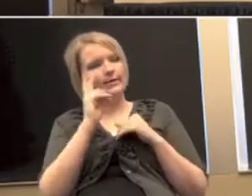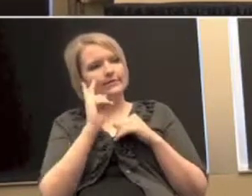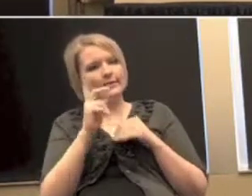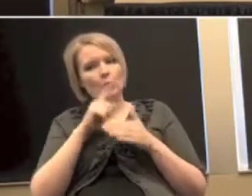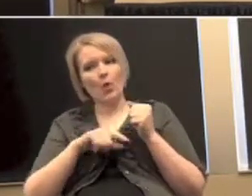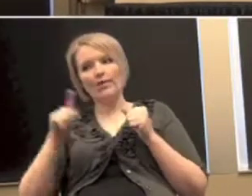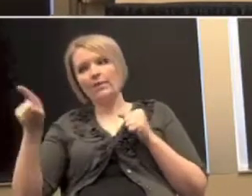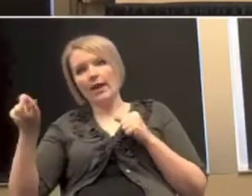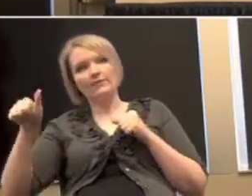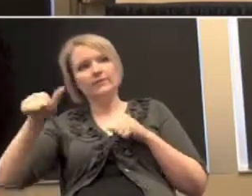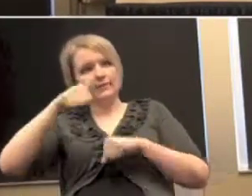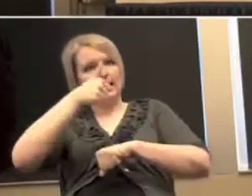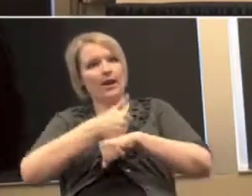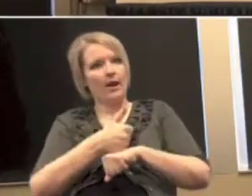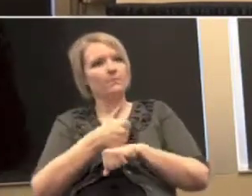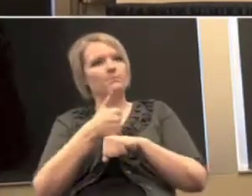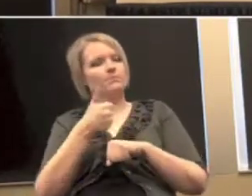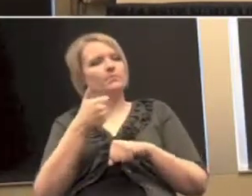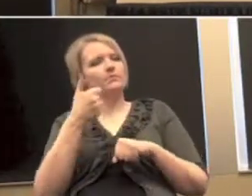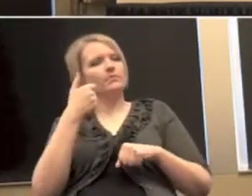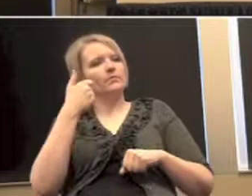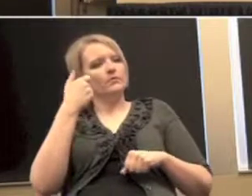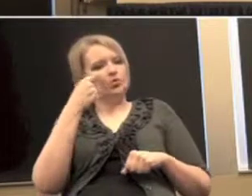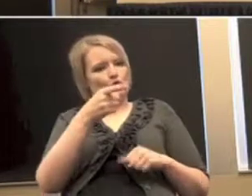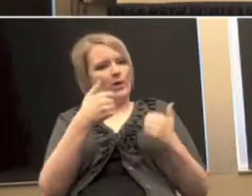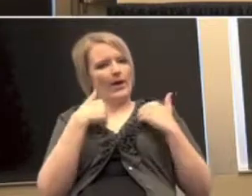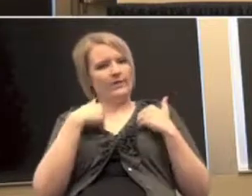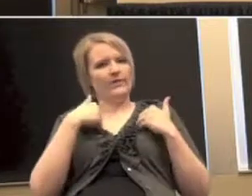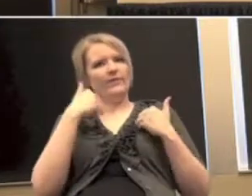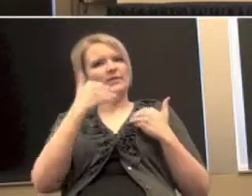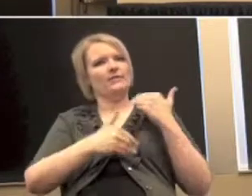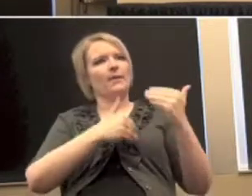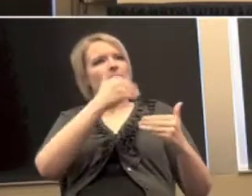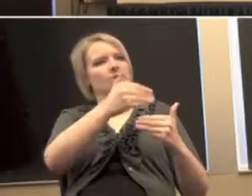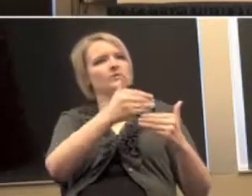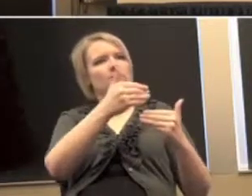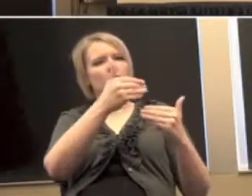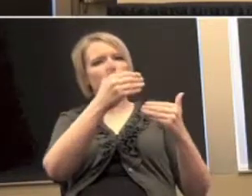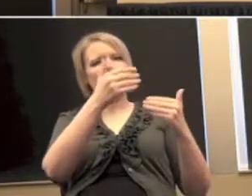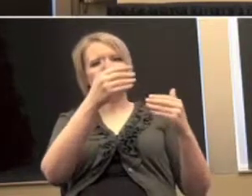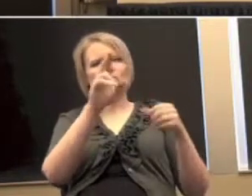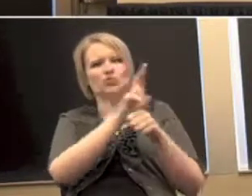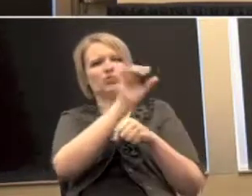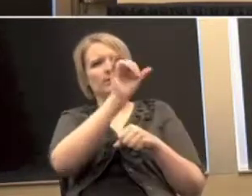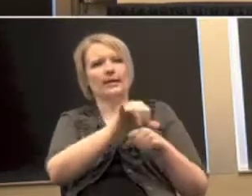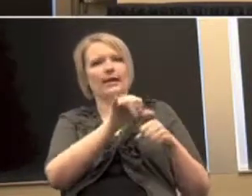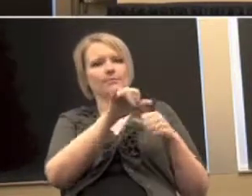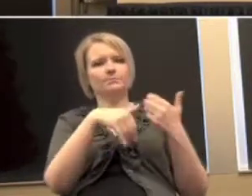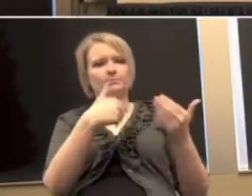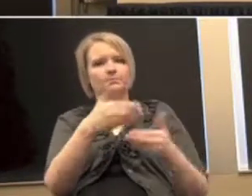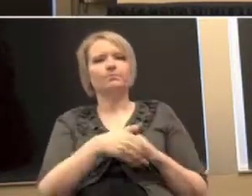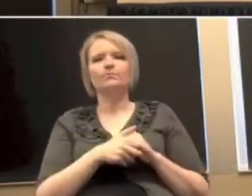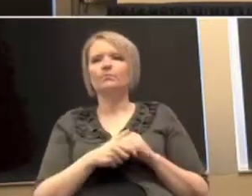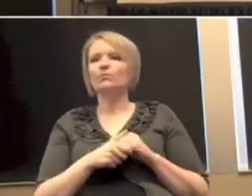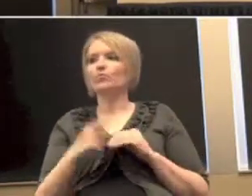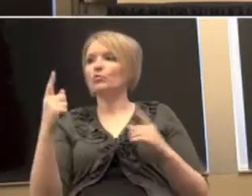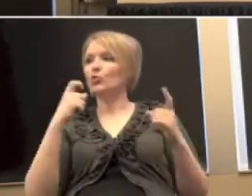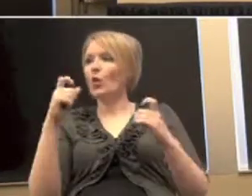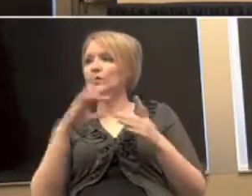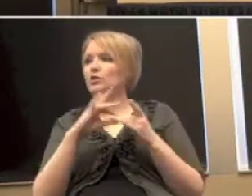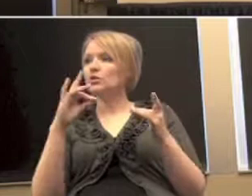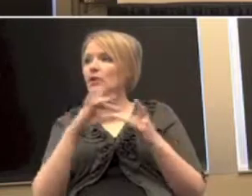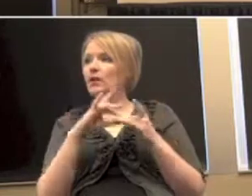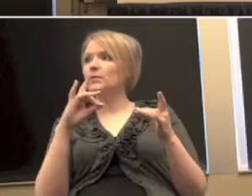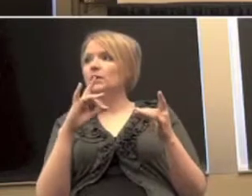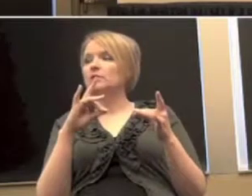up. And for setting up your tools, you've got the steps, and you can just break it down from there. All right. Questions, comments? How about questions